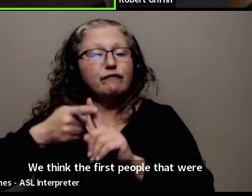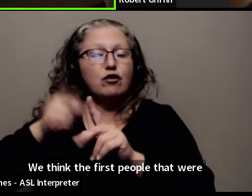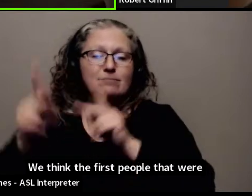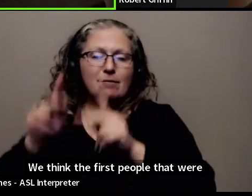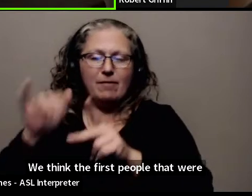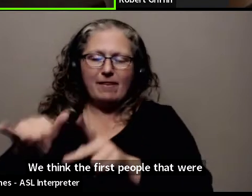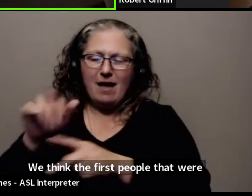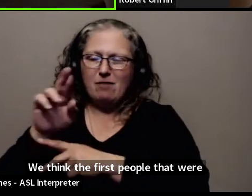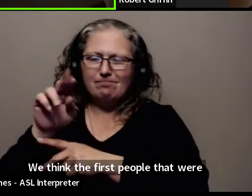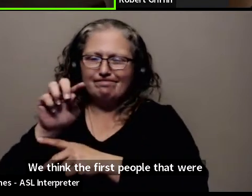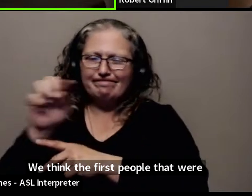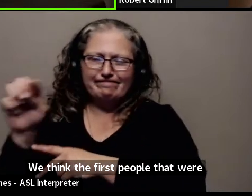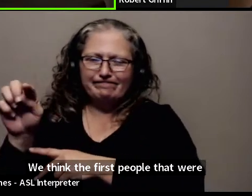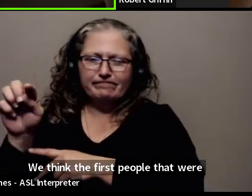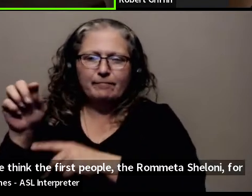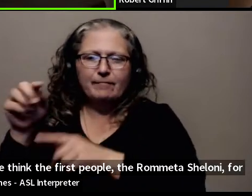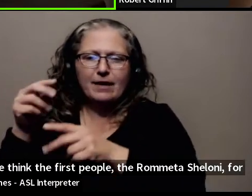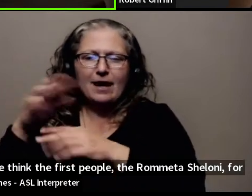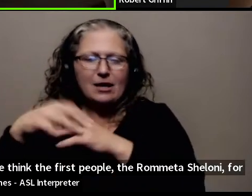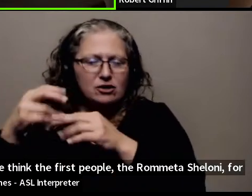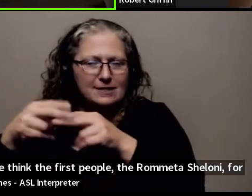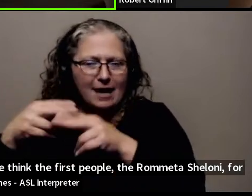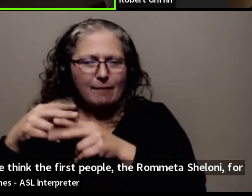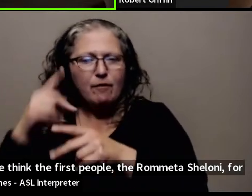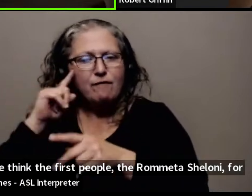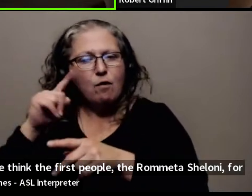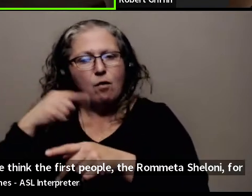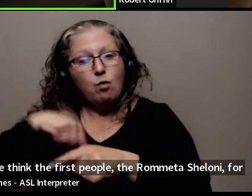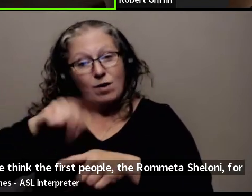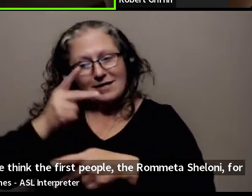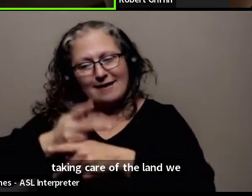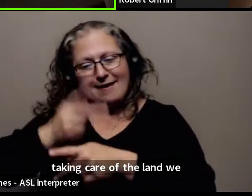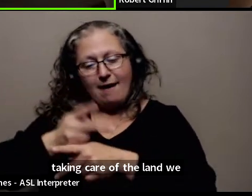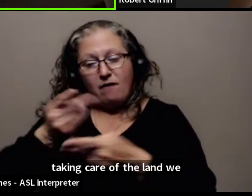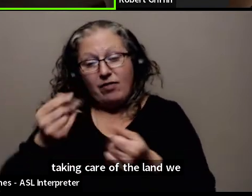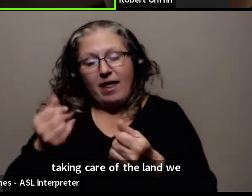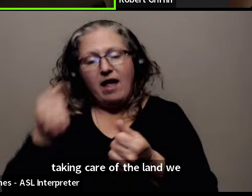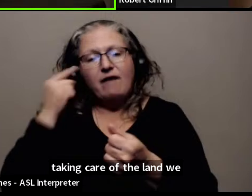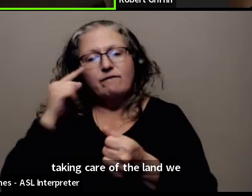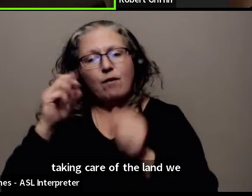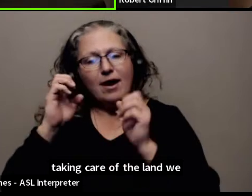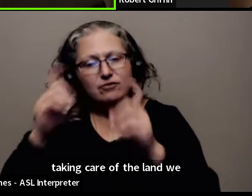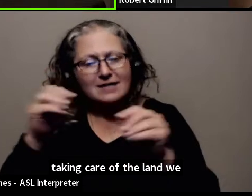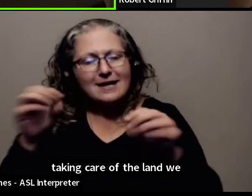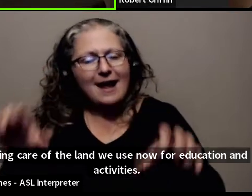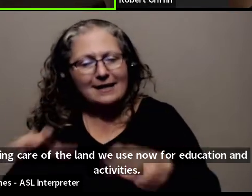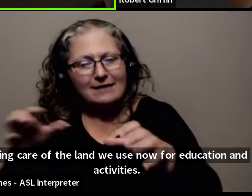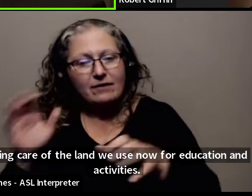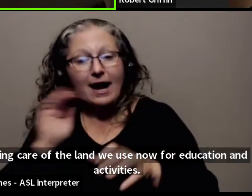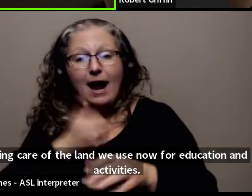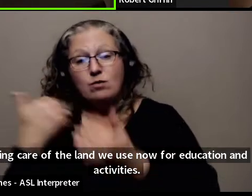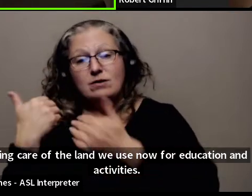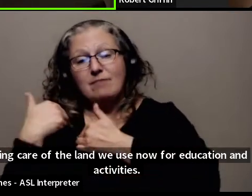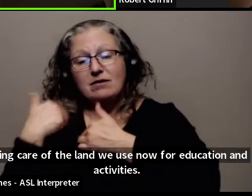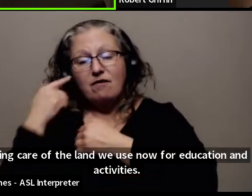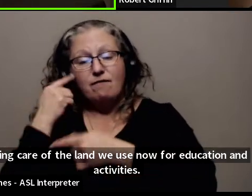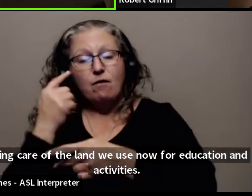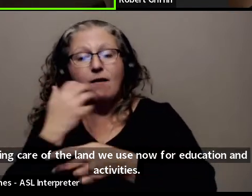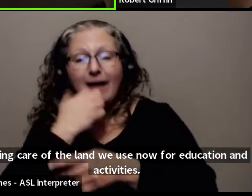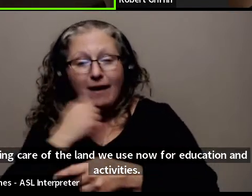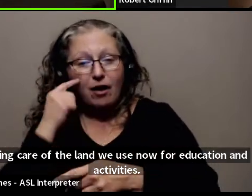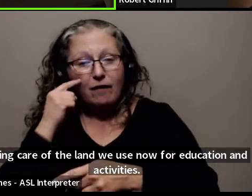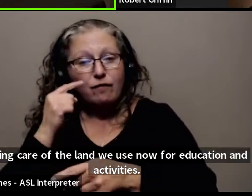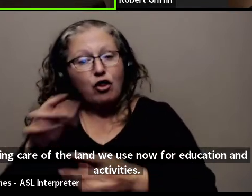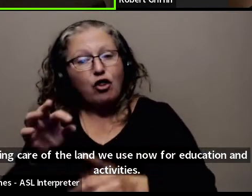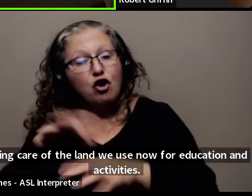Ohlone, for taking care of the land we use now for education and activities. Our responsibility of caring for the earth is